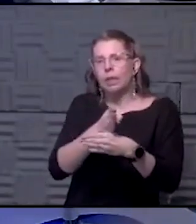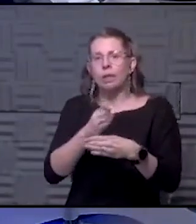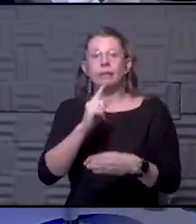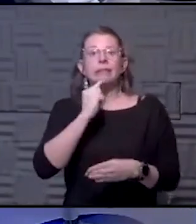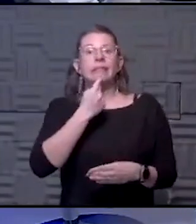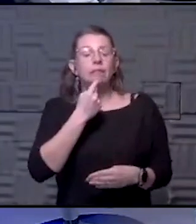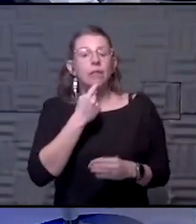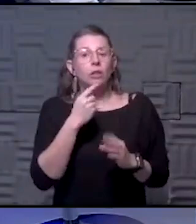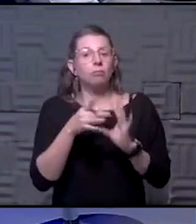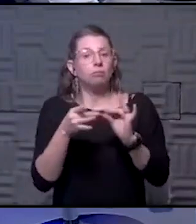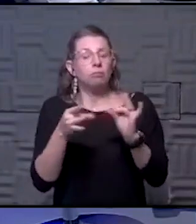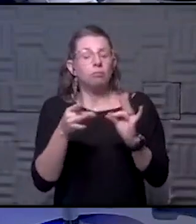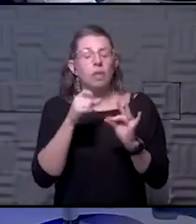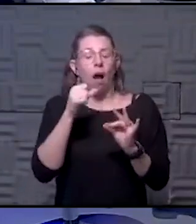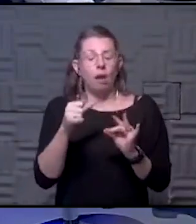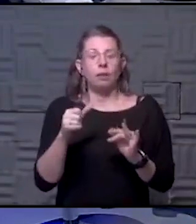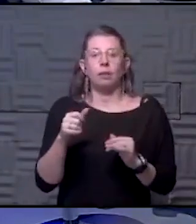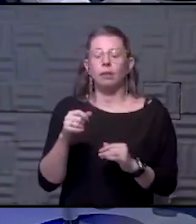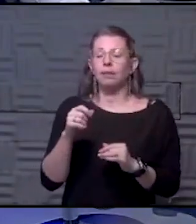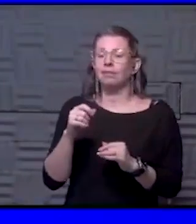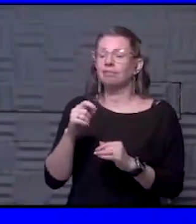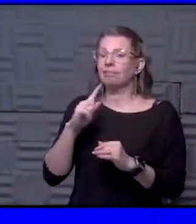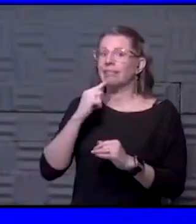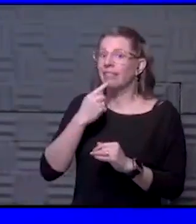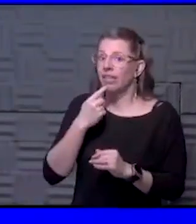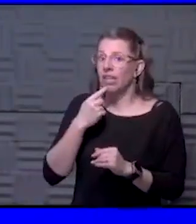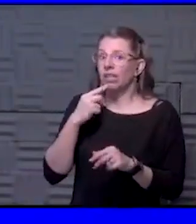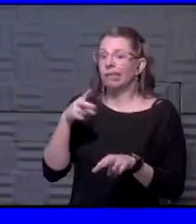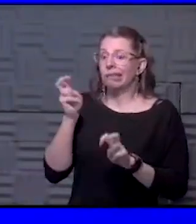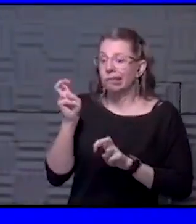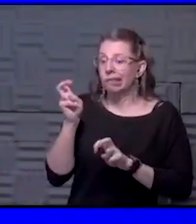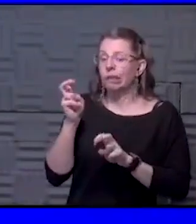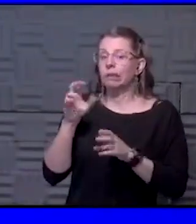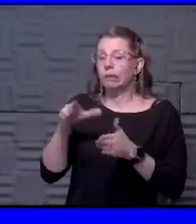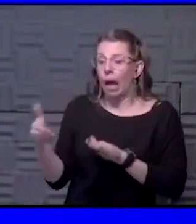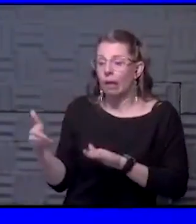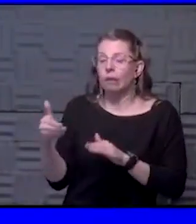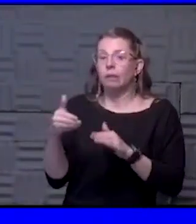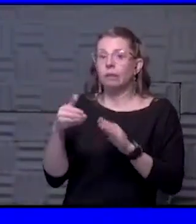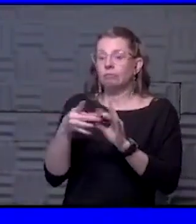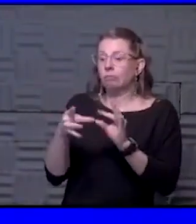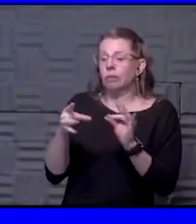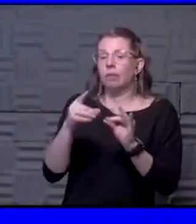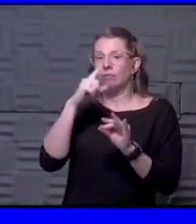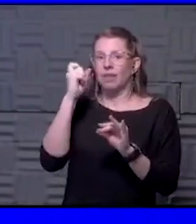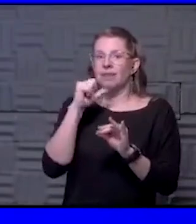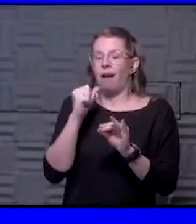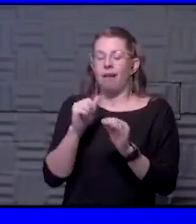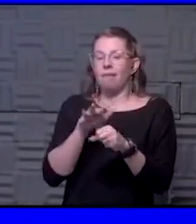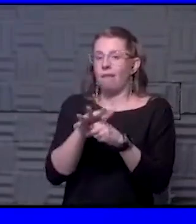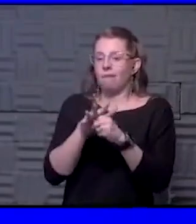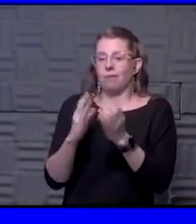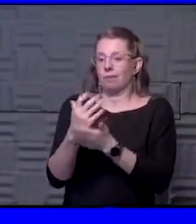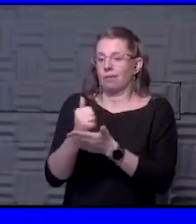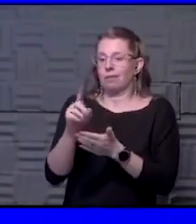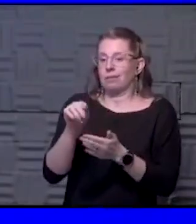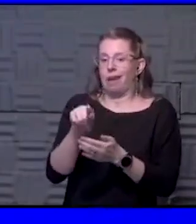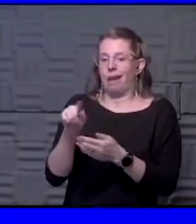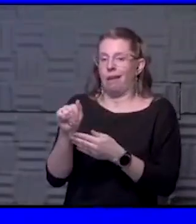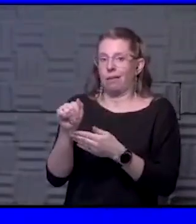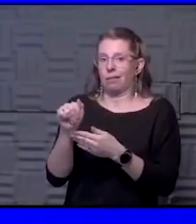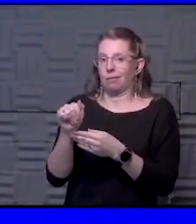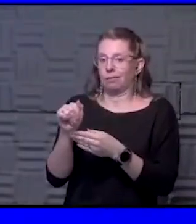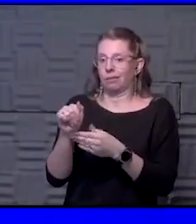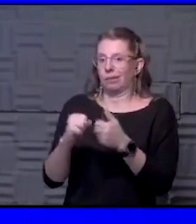disease, and I think that's important. Yeah, the reason they didn't comment about severe disease, deaths, things like that, because they didn't have enough numbers to basically make